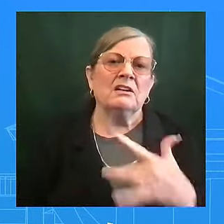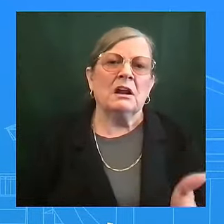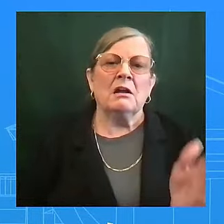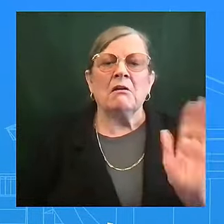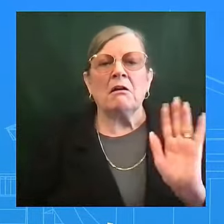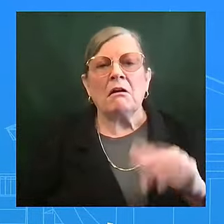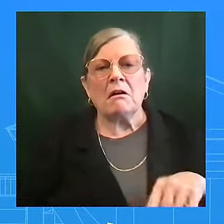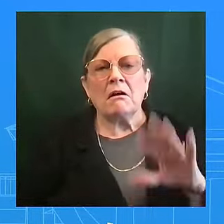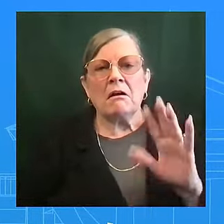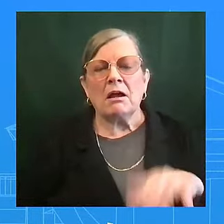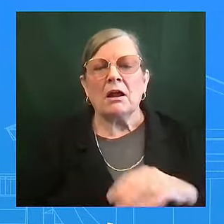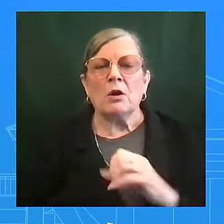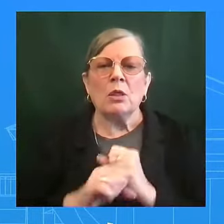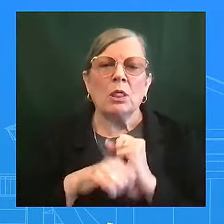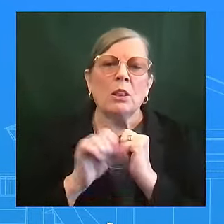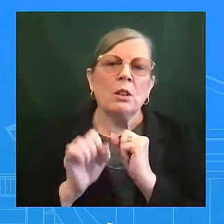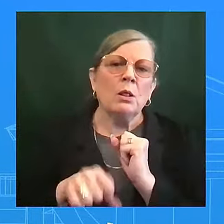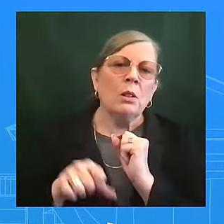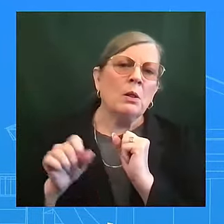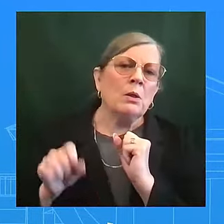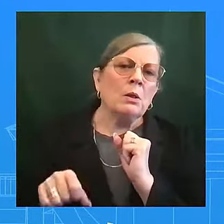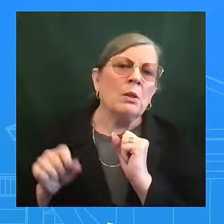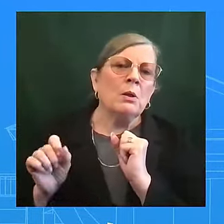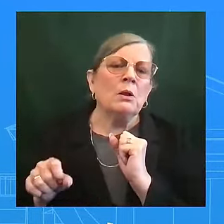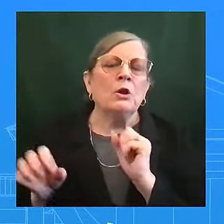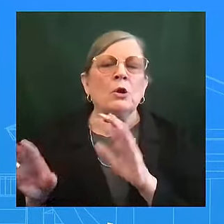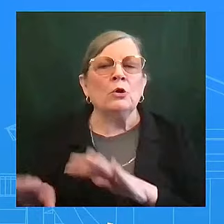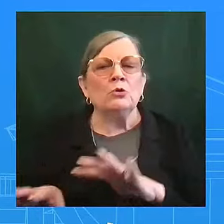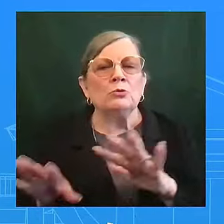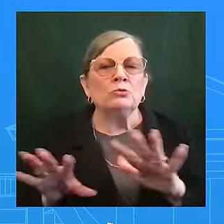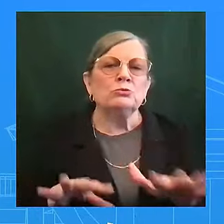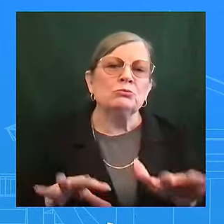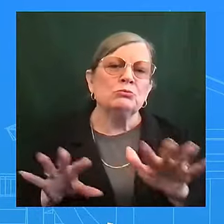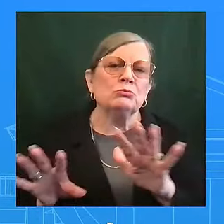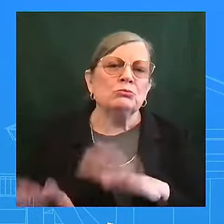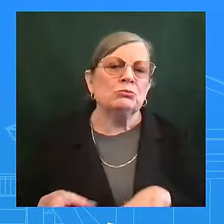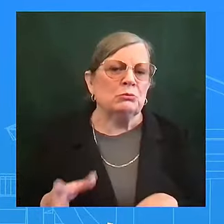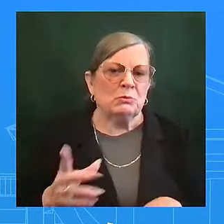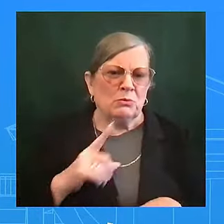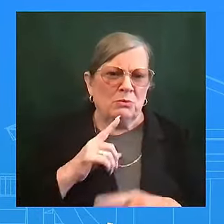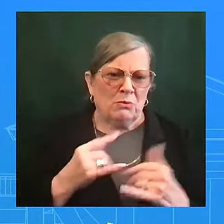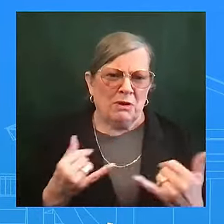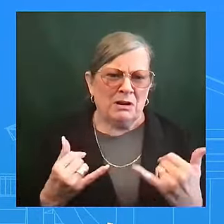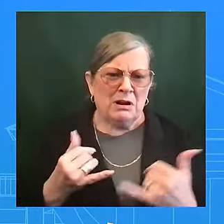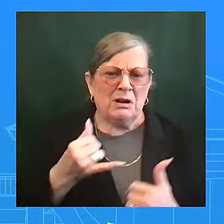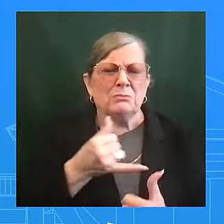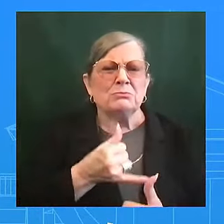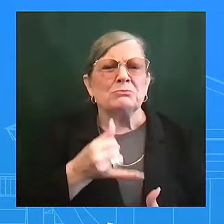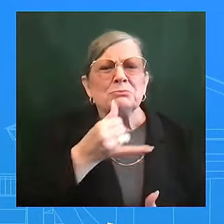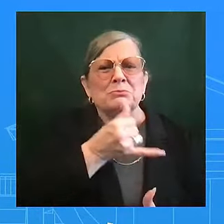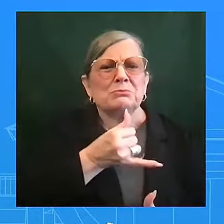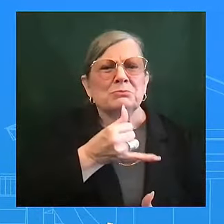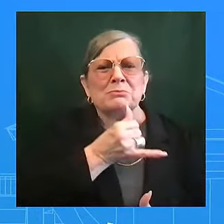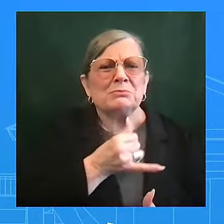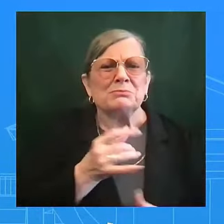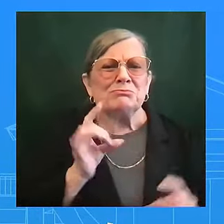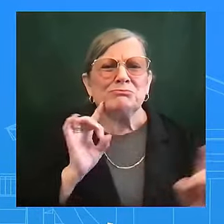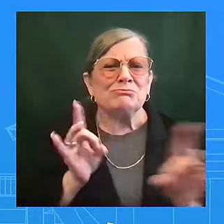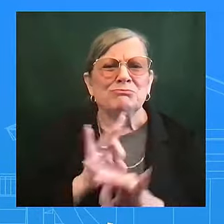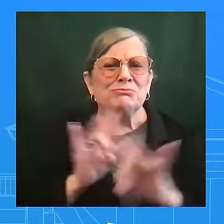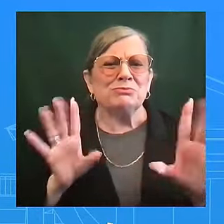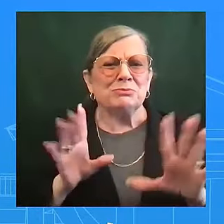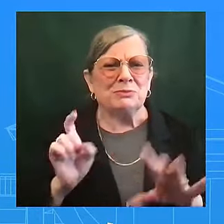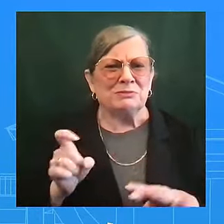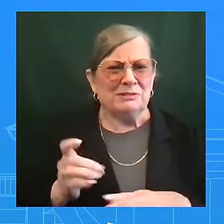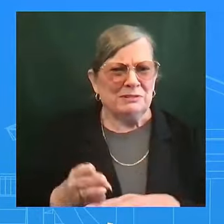bill, would erode our national defense, undermine our competition with China, fail our veterans and seniors, abandon communities struck by